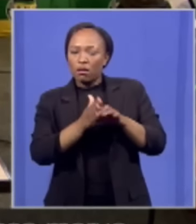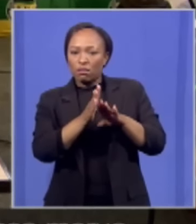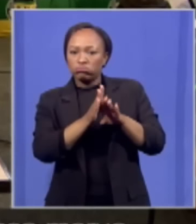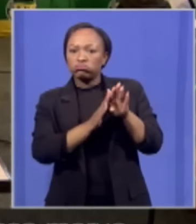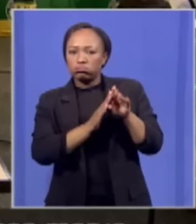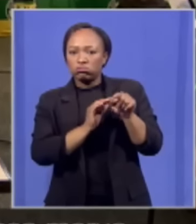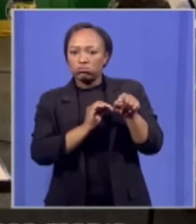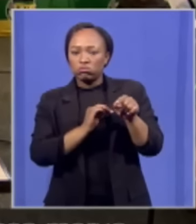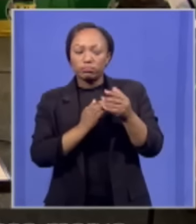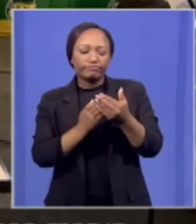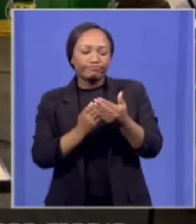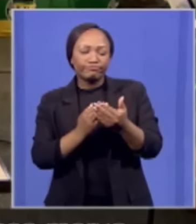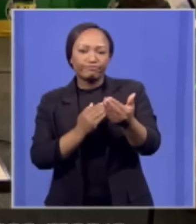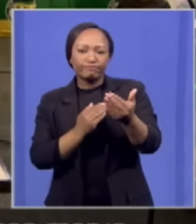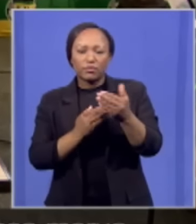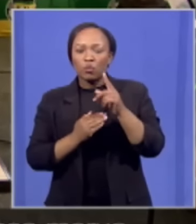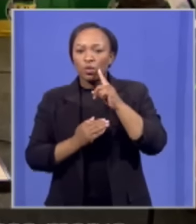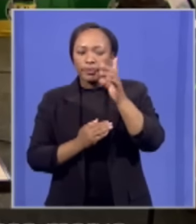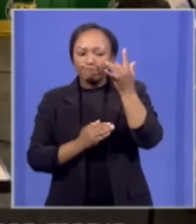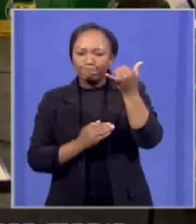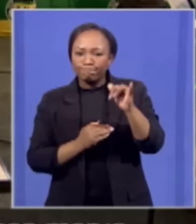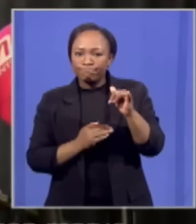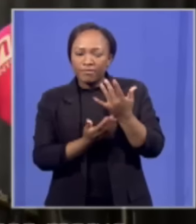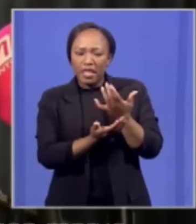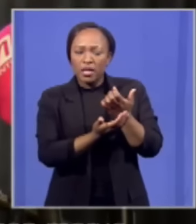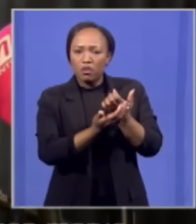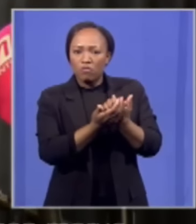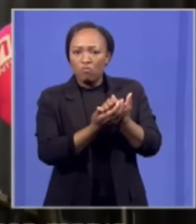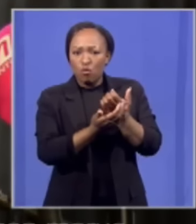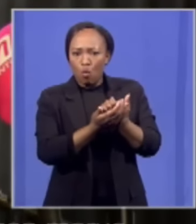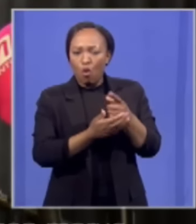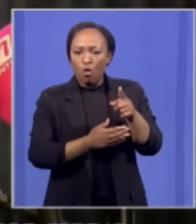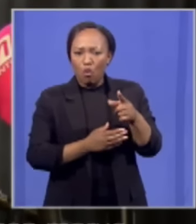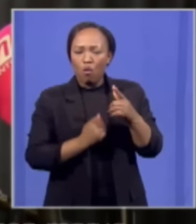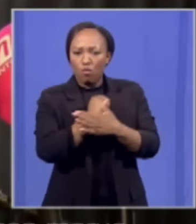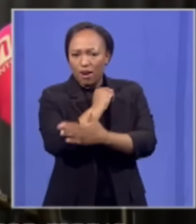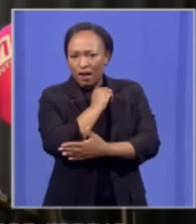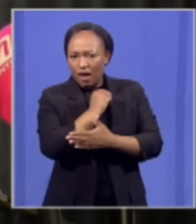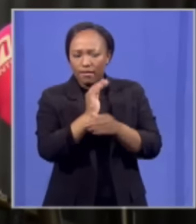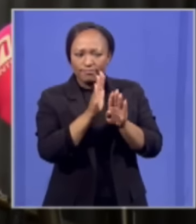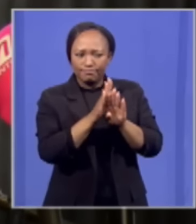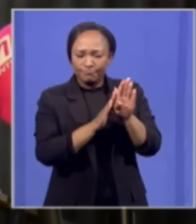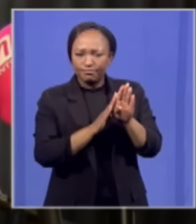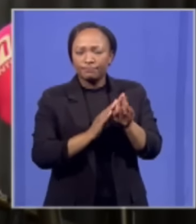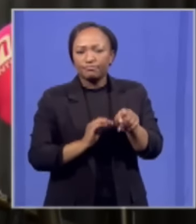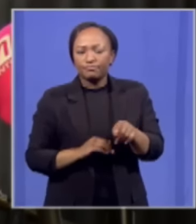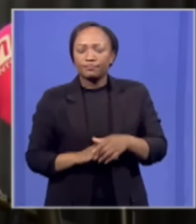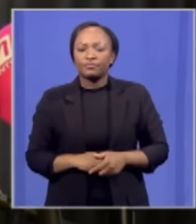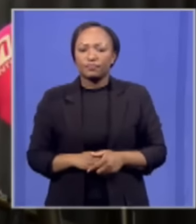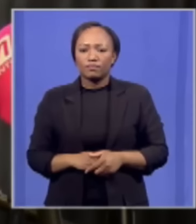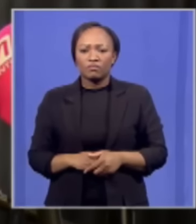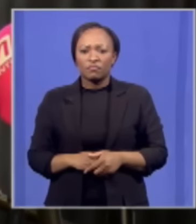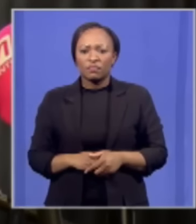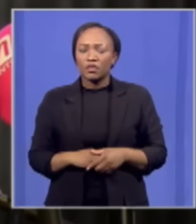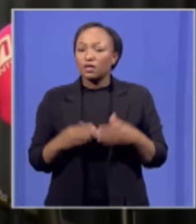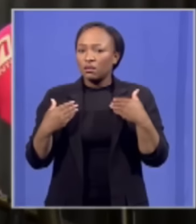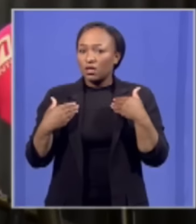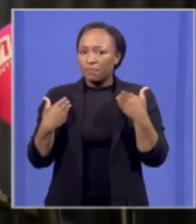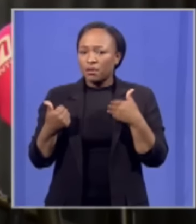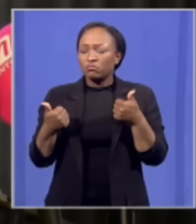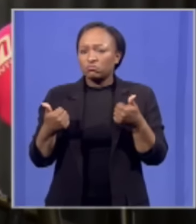e tla hlaka ha o lekolwa moruo wa naha. We welcome in particular the progress made in resolving